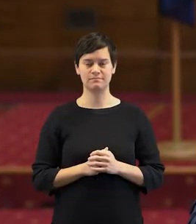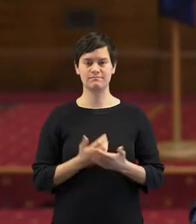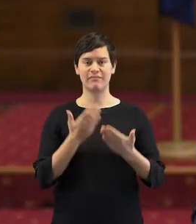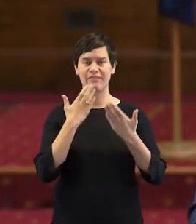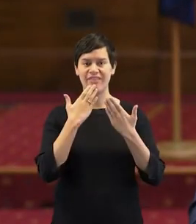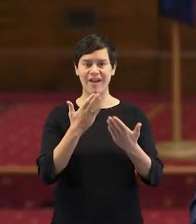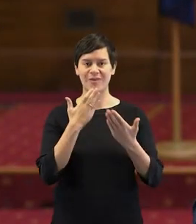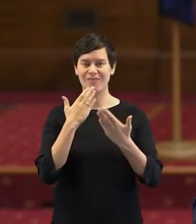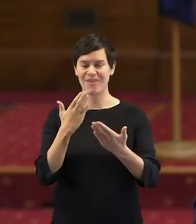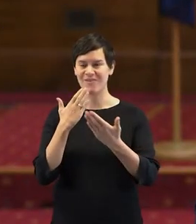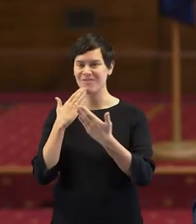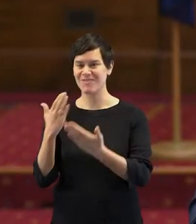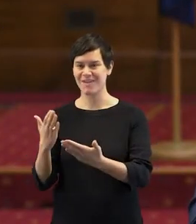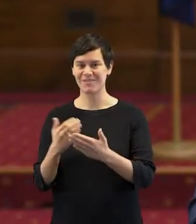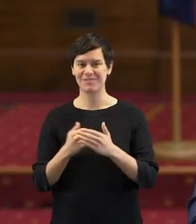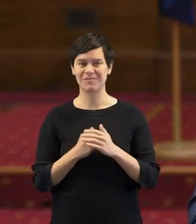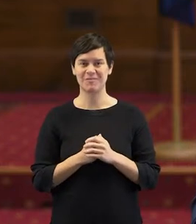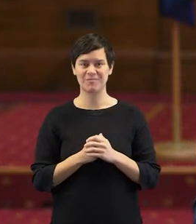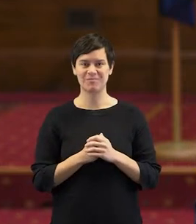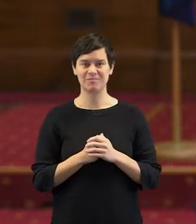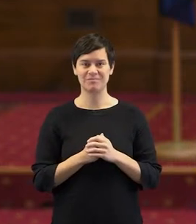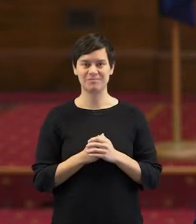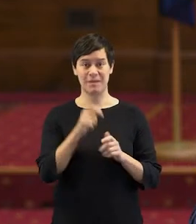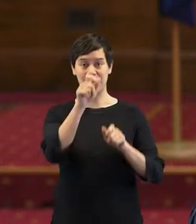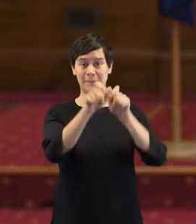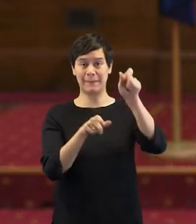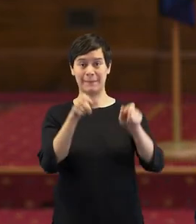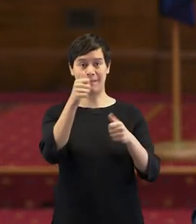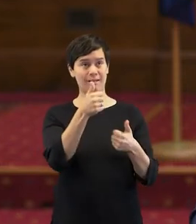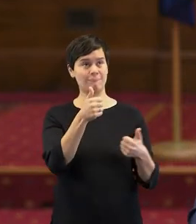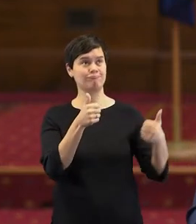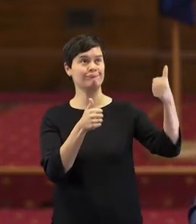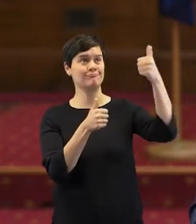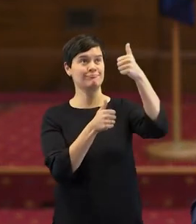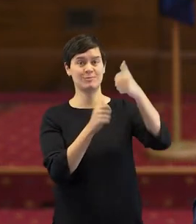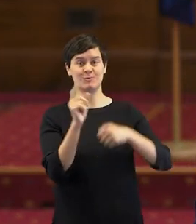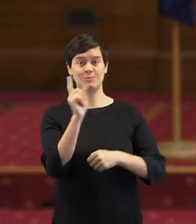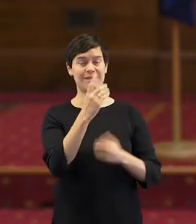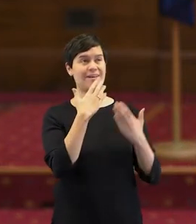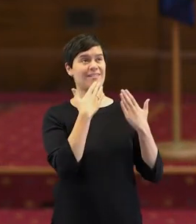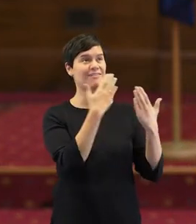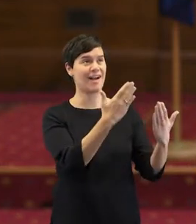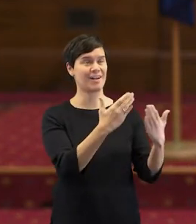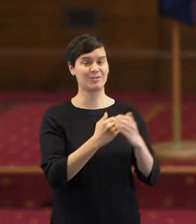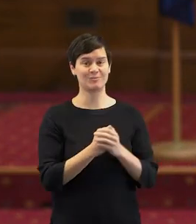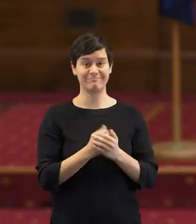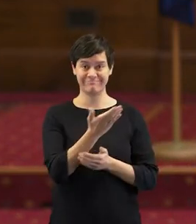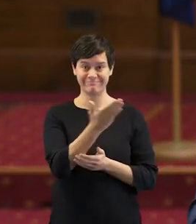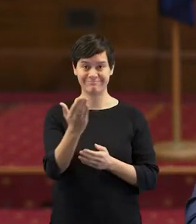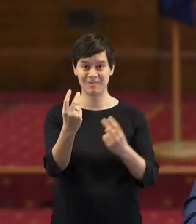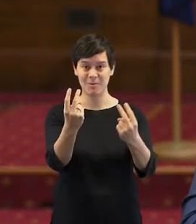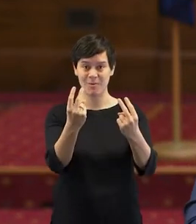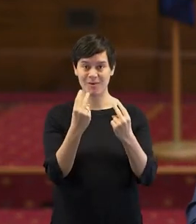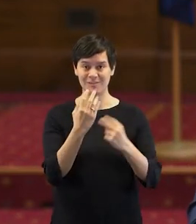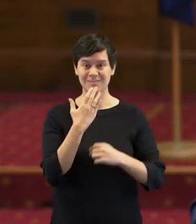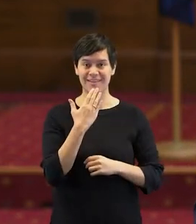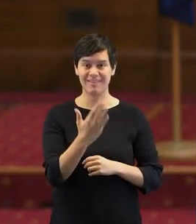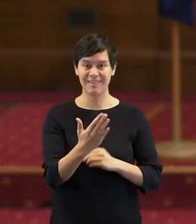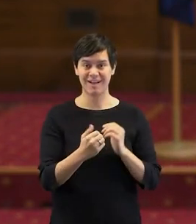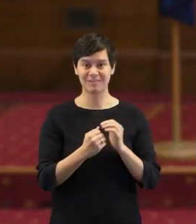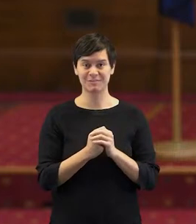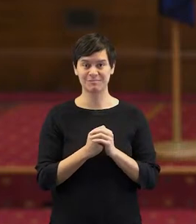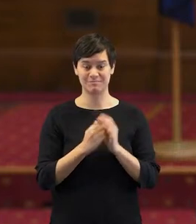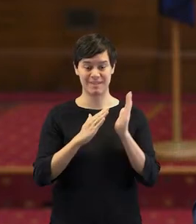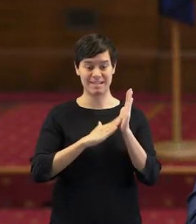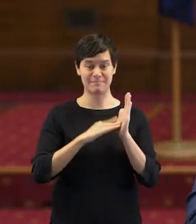E ngā mana, e ngā tapu, huri tai āwhio ki a tātou katoa, huri tuatu, ki ngā kaiwhakataki ngā